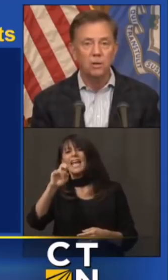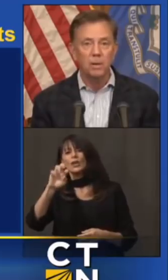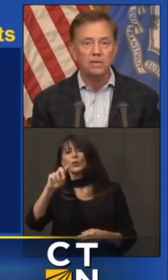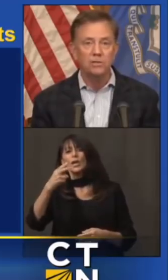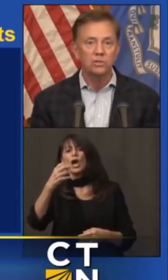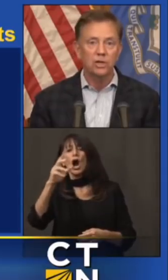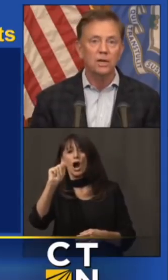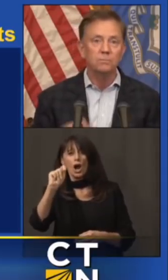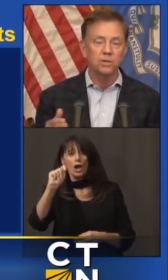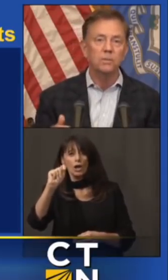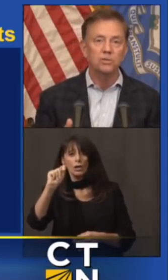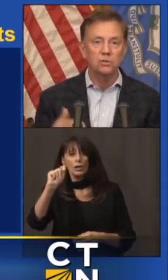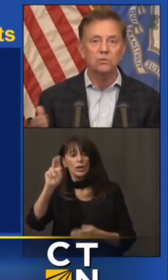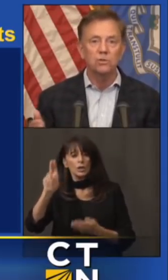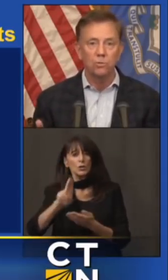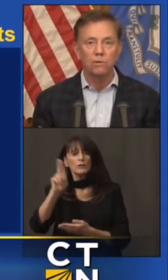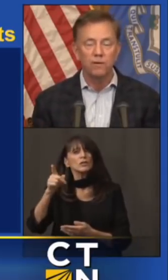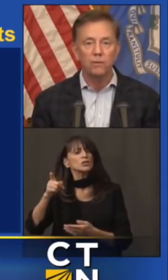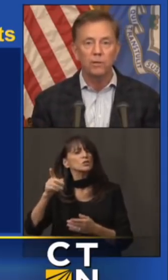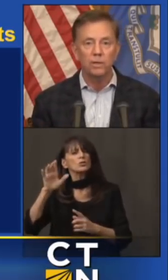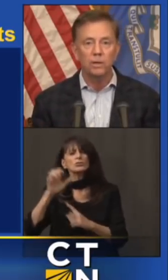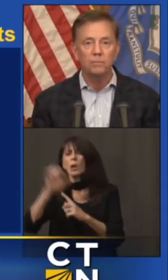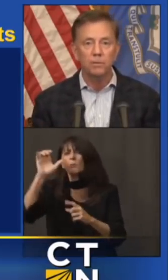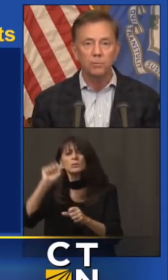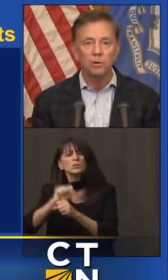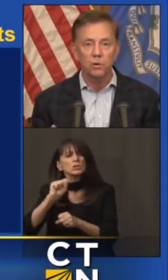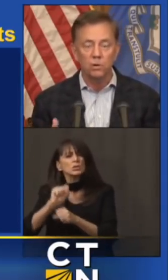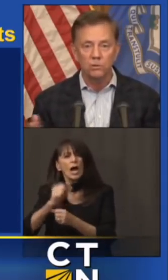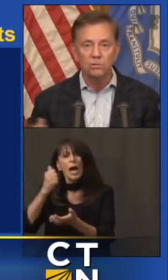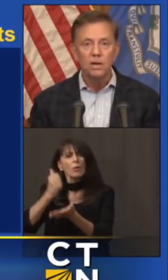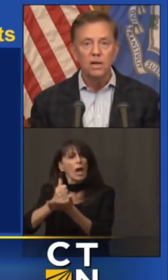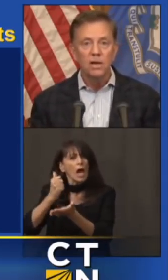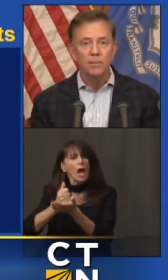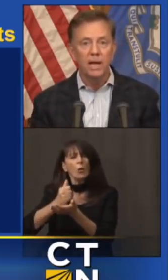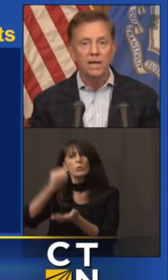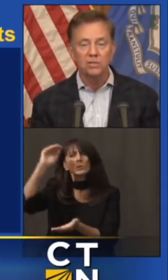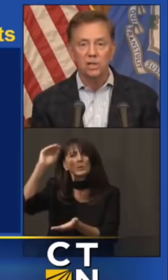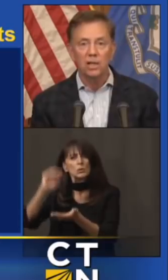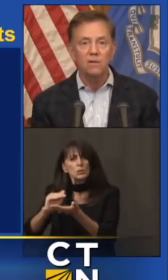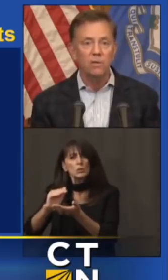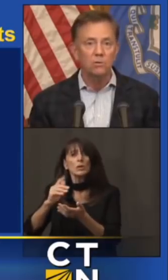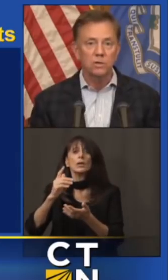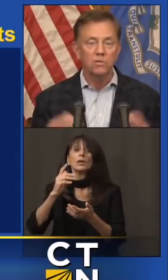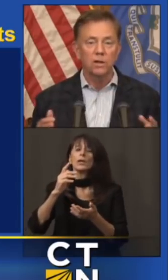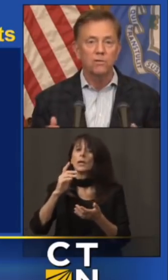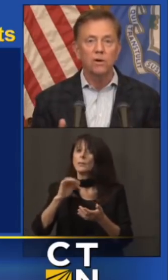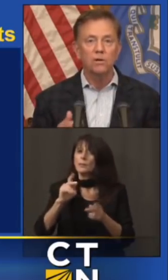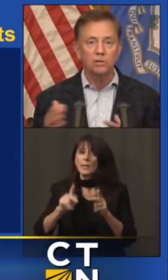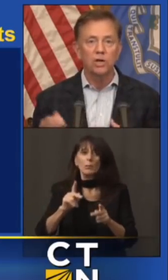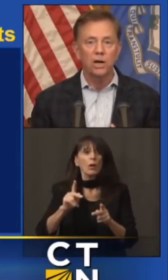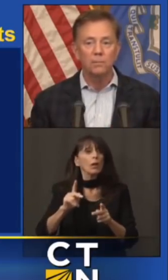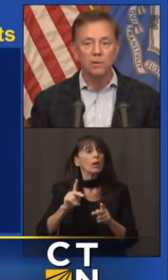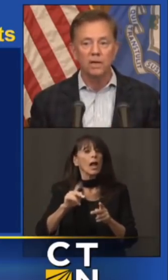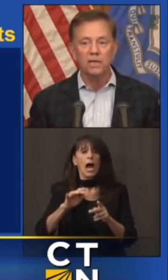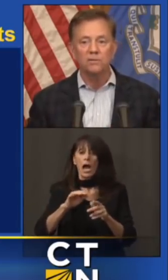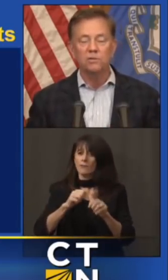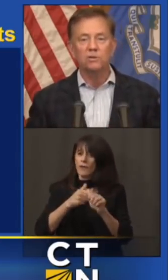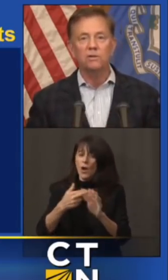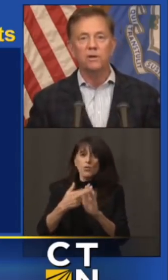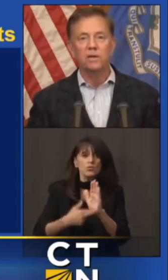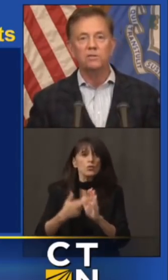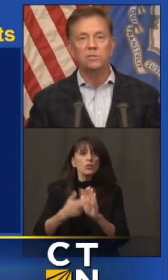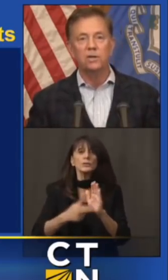done an amazing job. Some of the students who weren't following the protocols have been asked to leave. Those that have done a very good job are getting